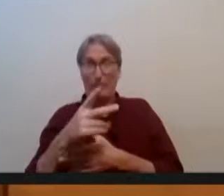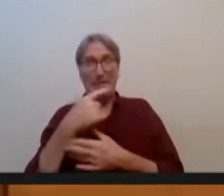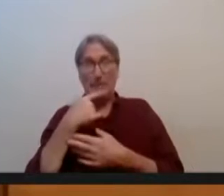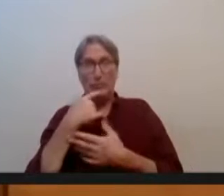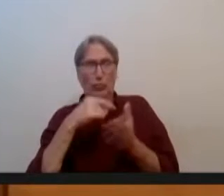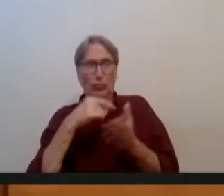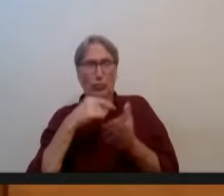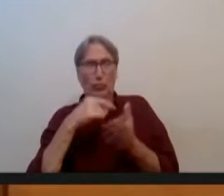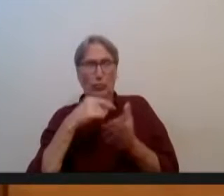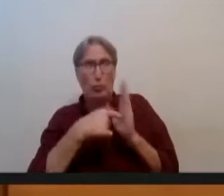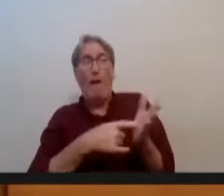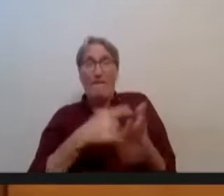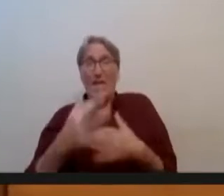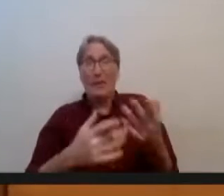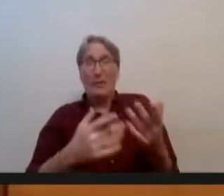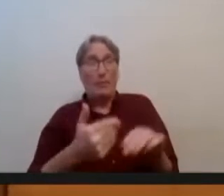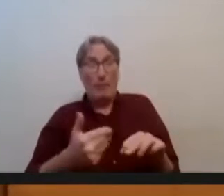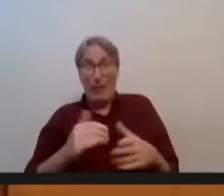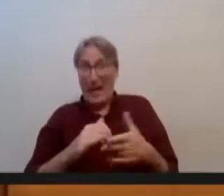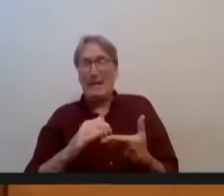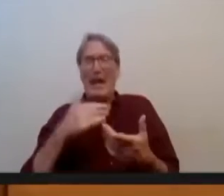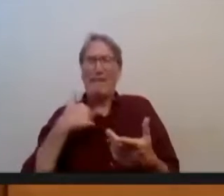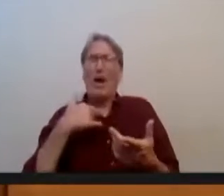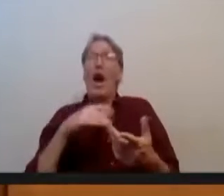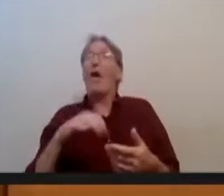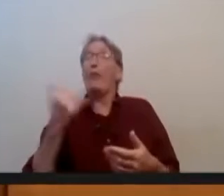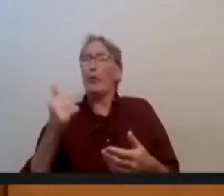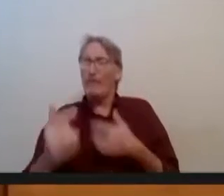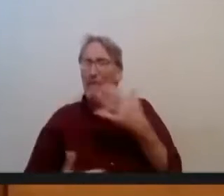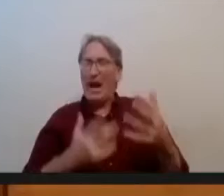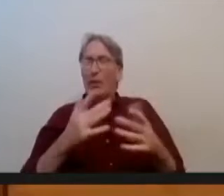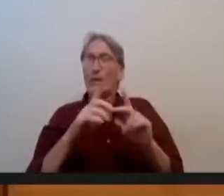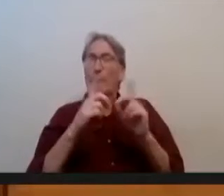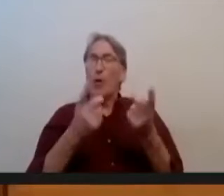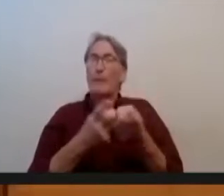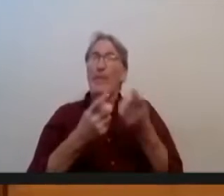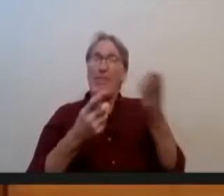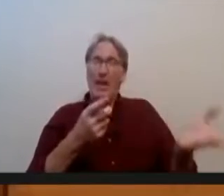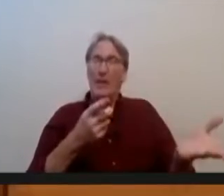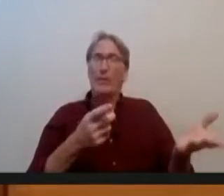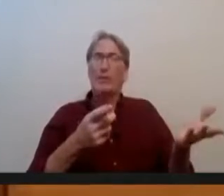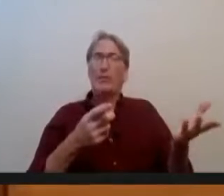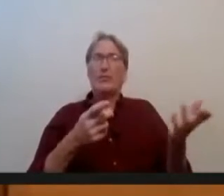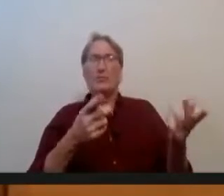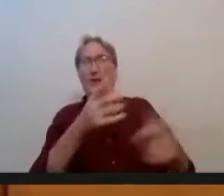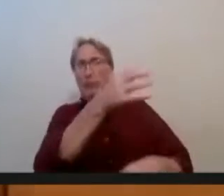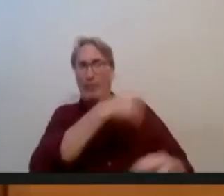the building occupied the same footprint as the current.